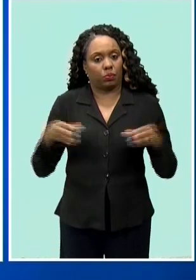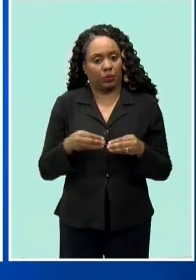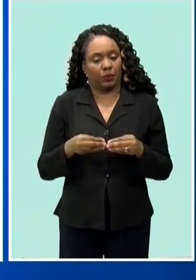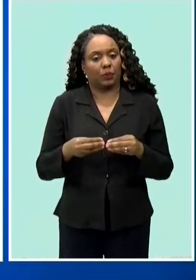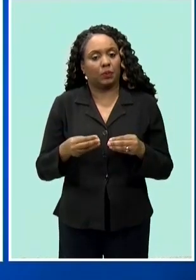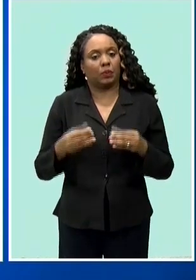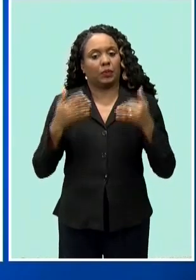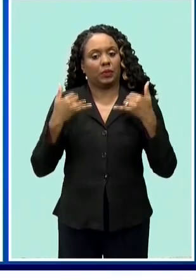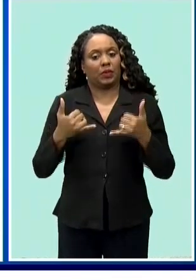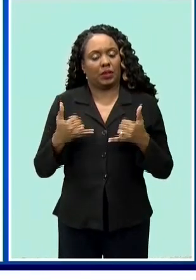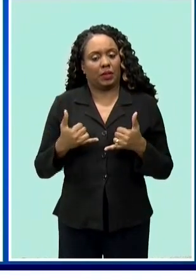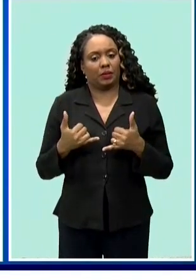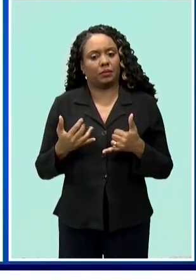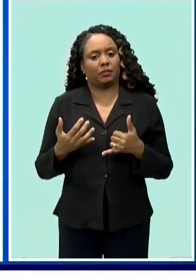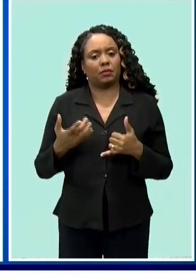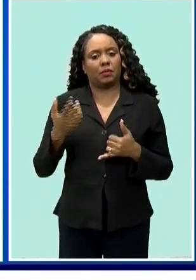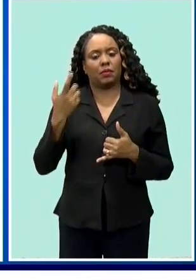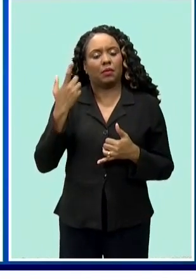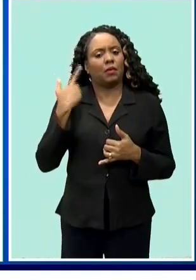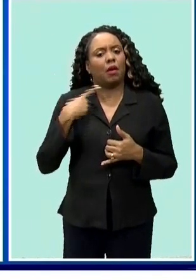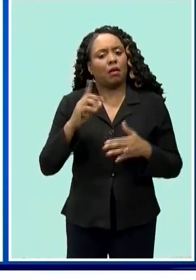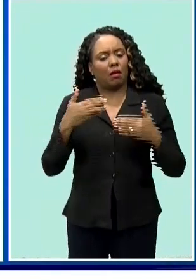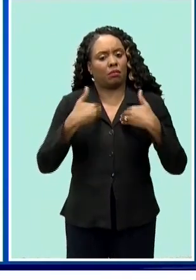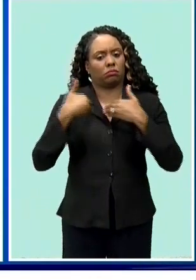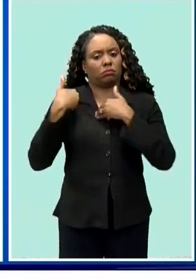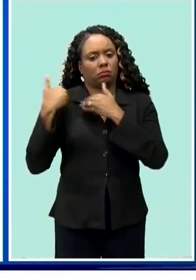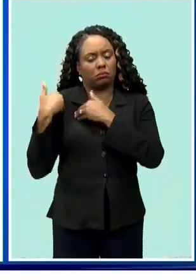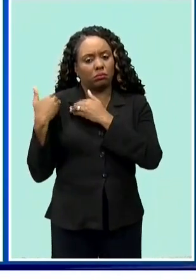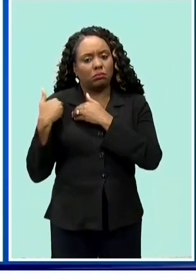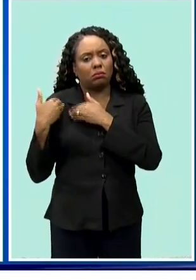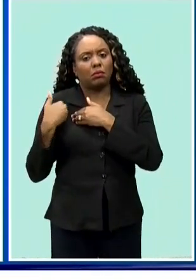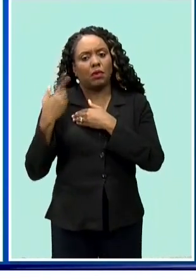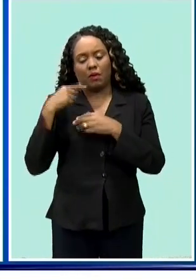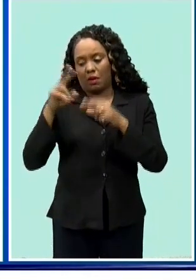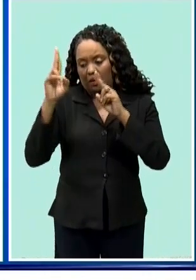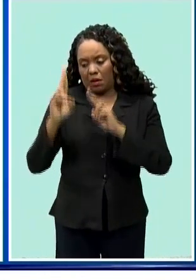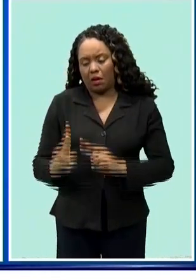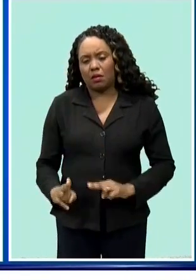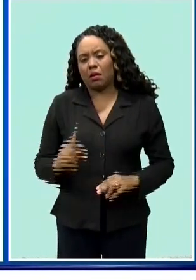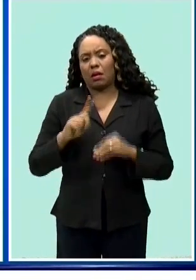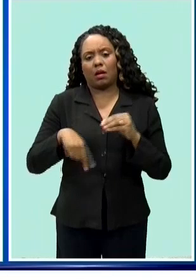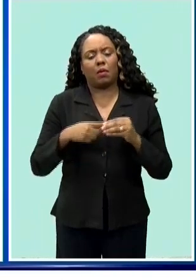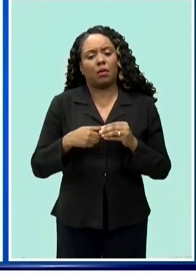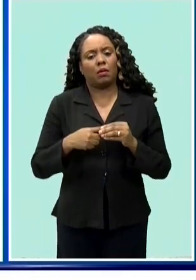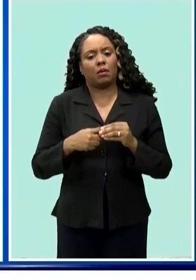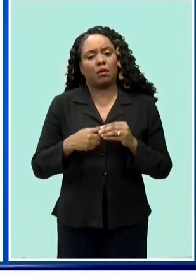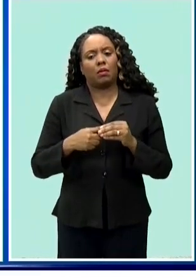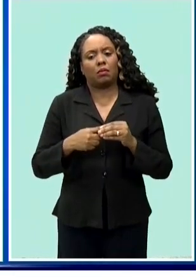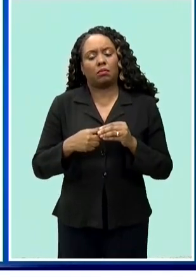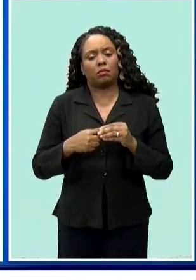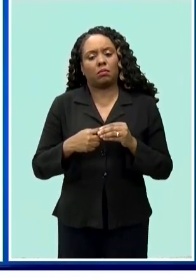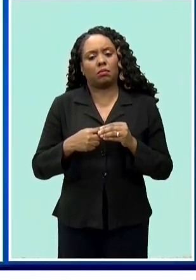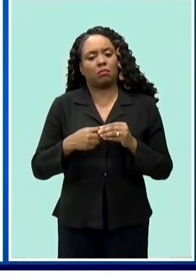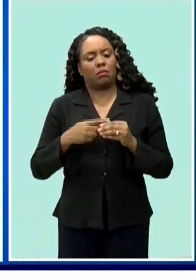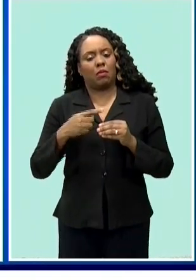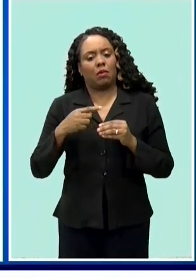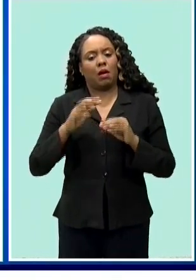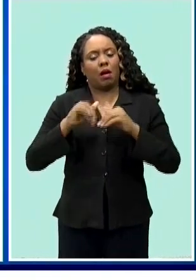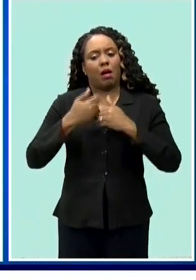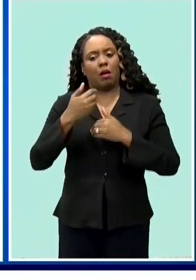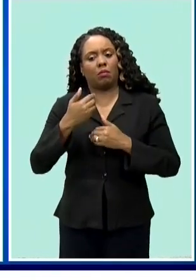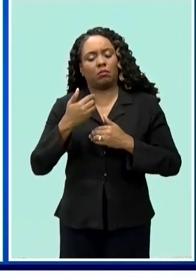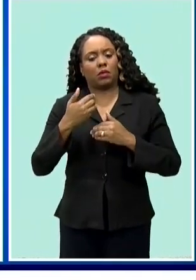to take responsibility for conferring an order that we believe reflects the image of who we are and what we